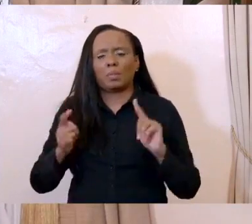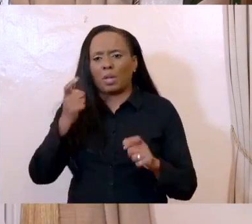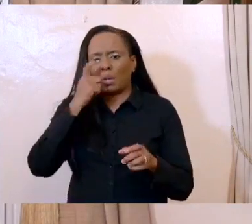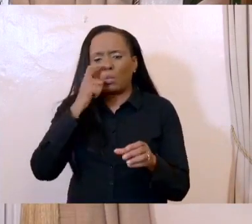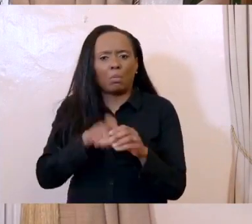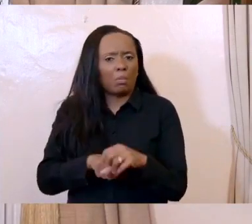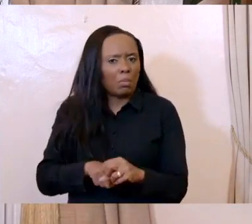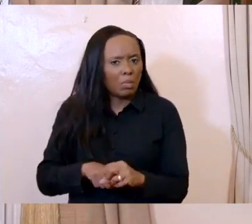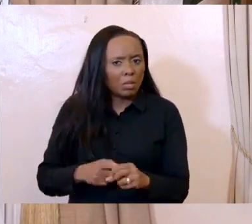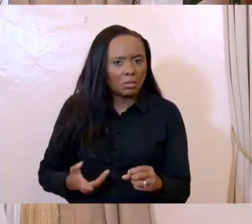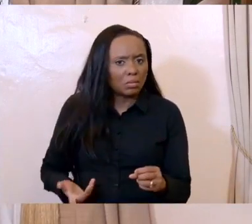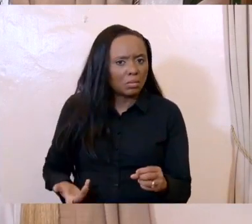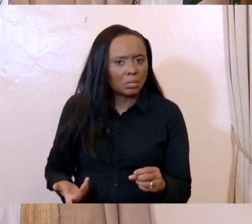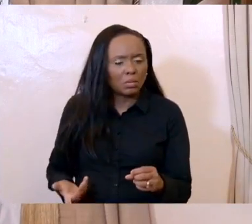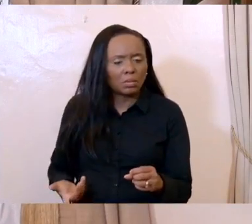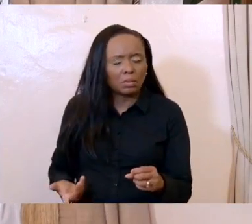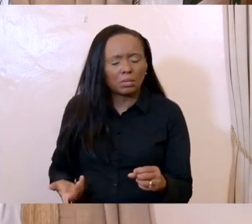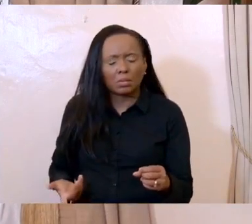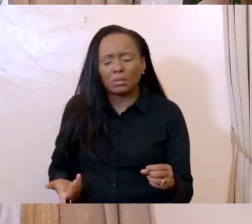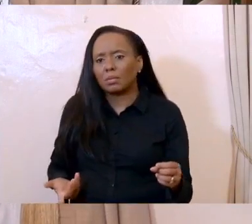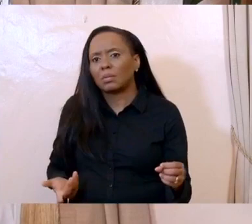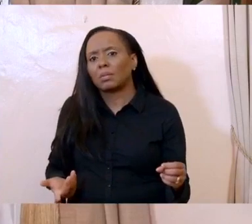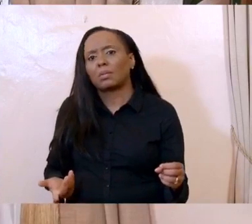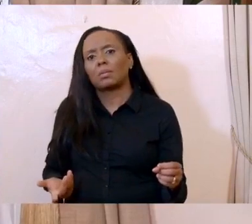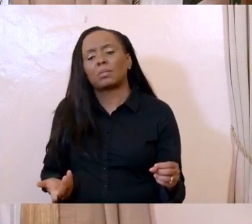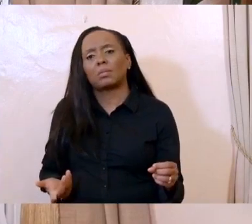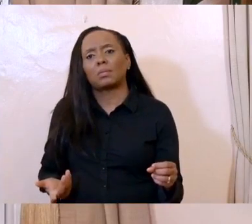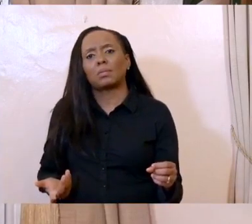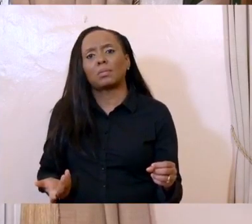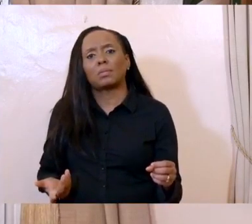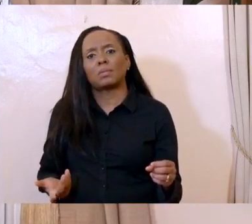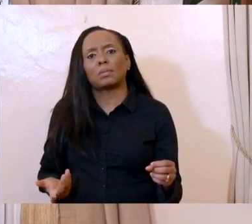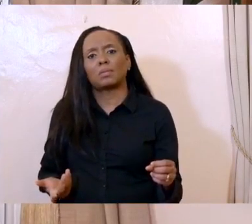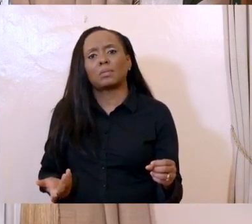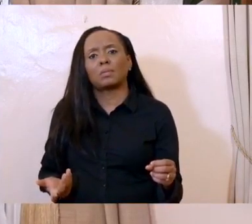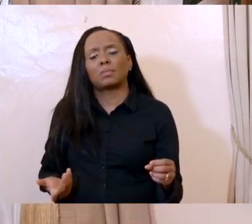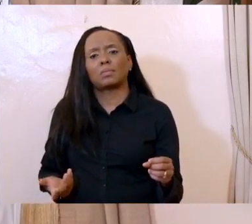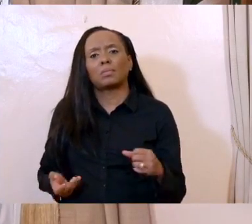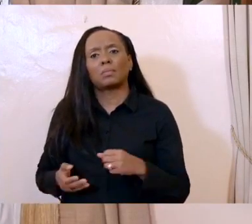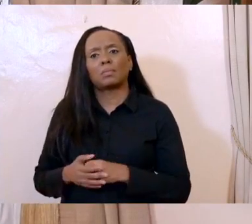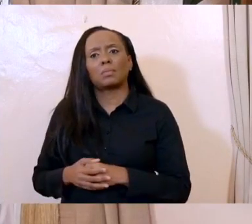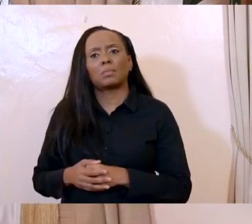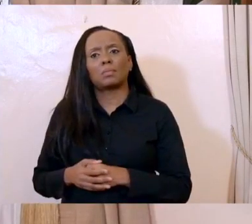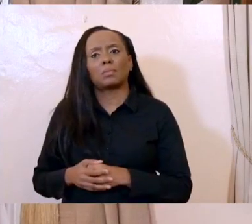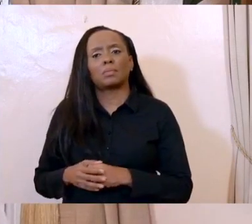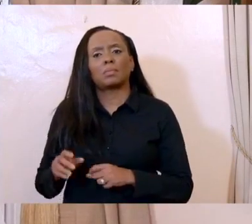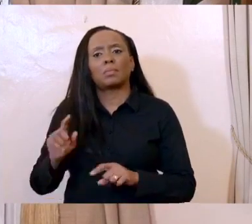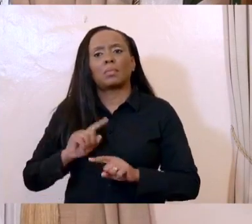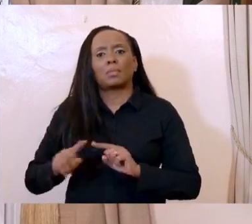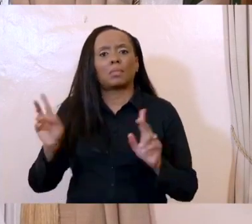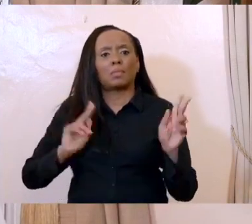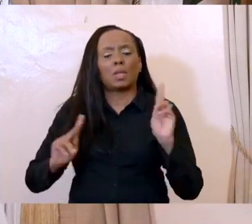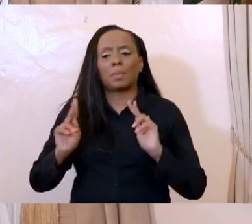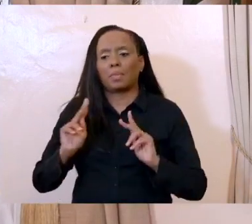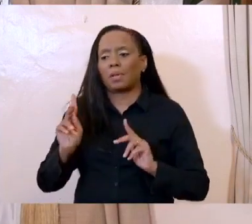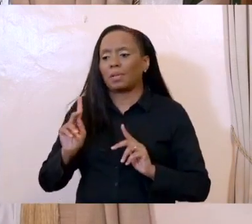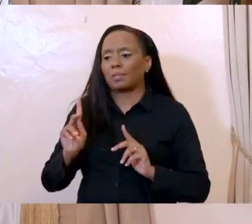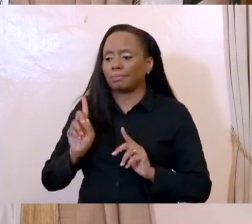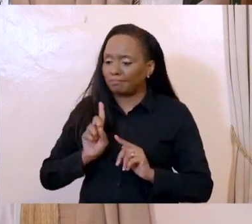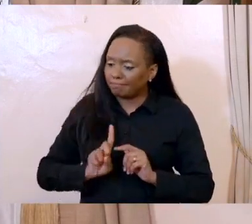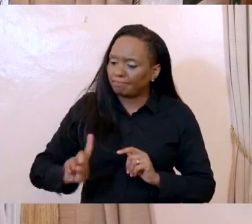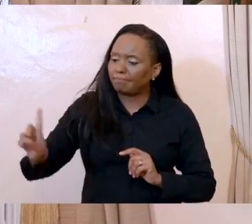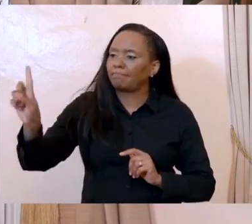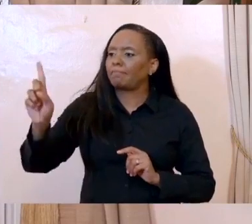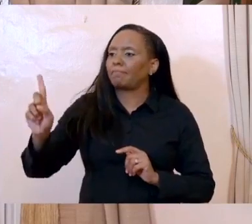people's business, but it also has been useful as people come forward and give us information as